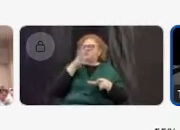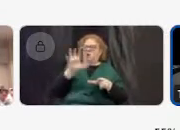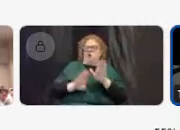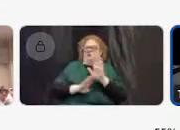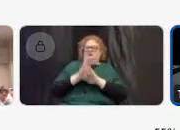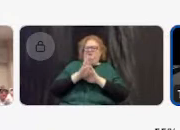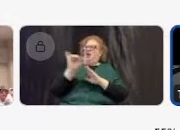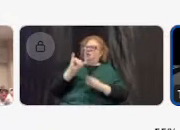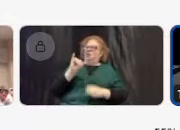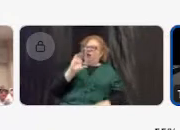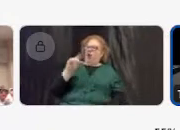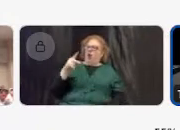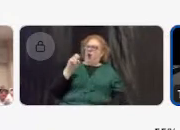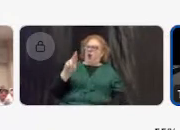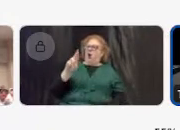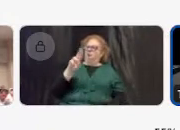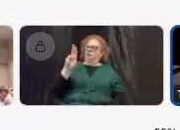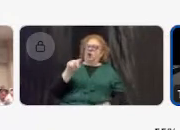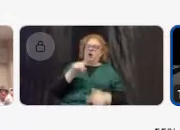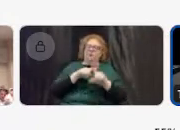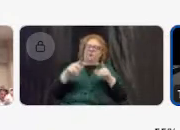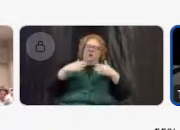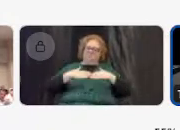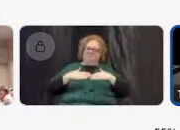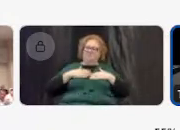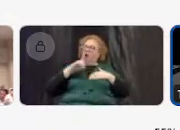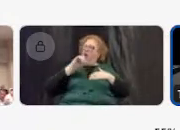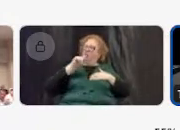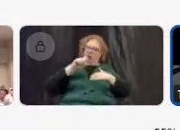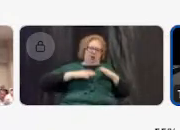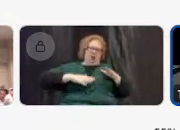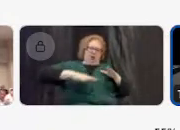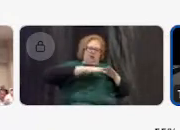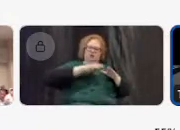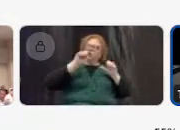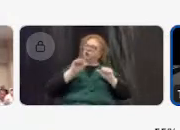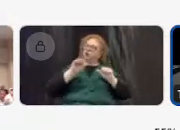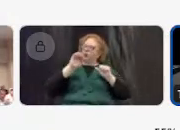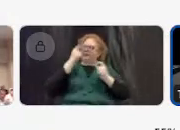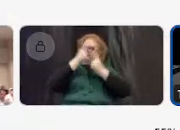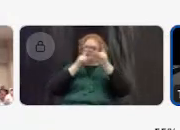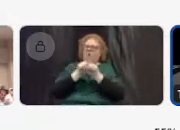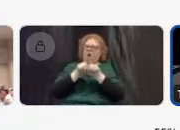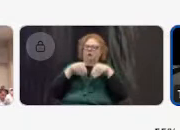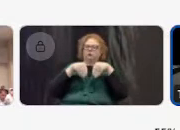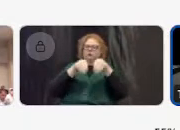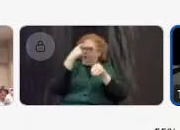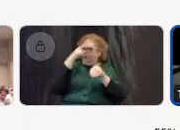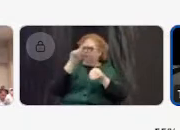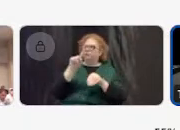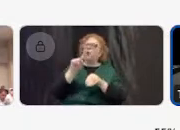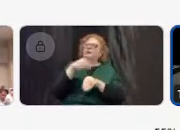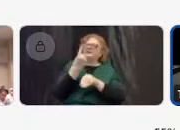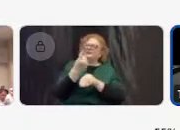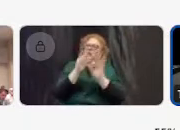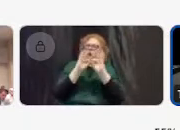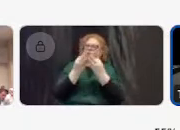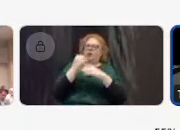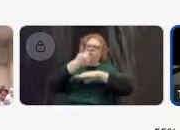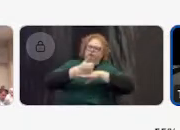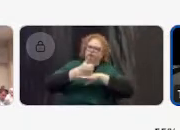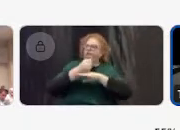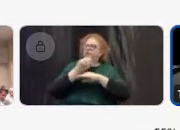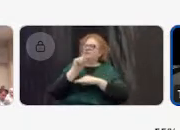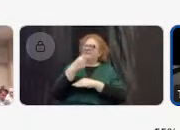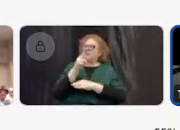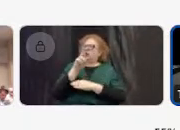5-acre tracts could be spun off as a single unit, single residential unit. And there's access